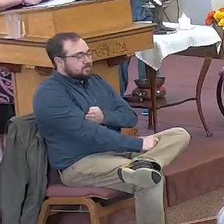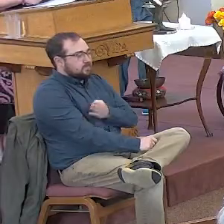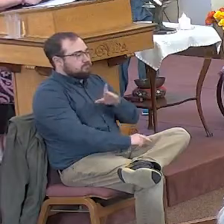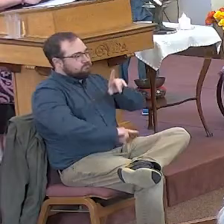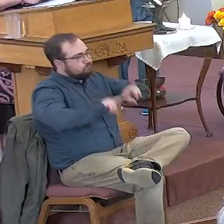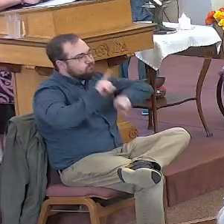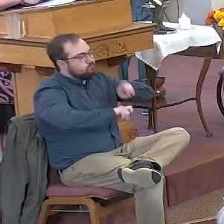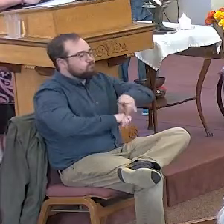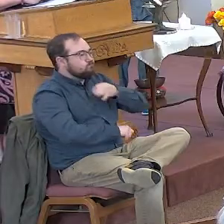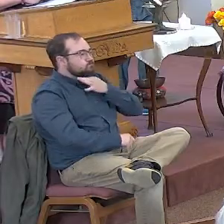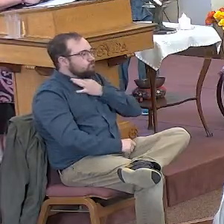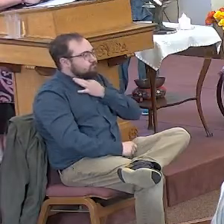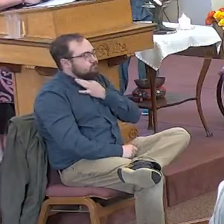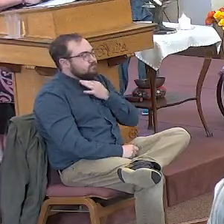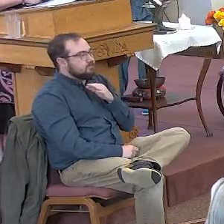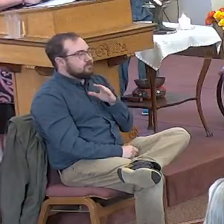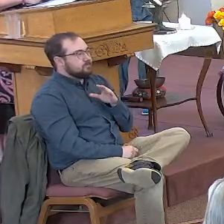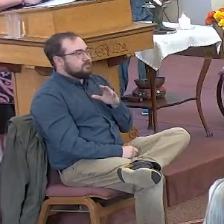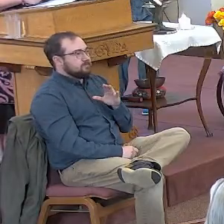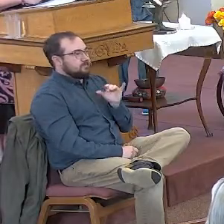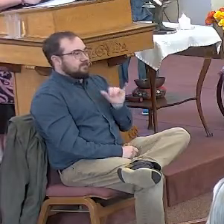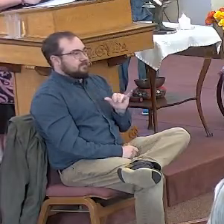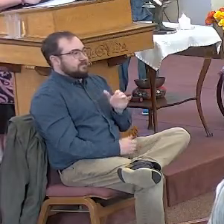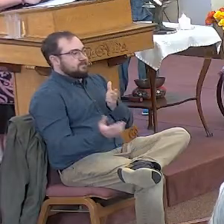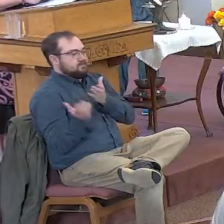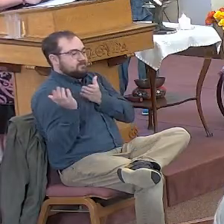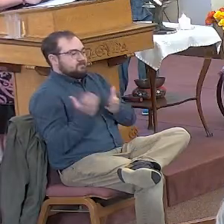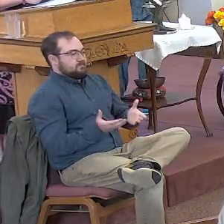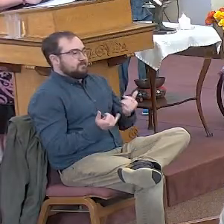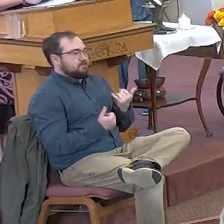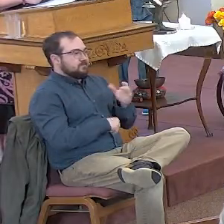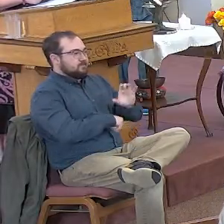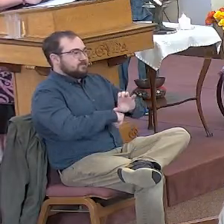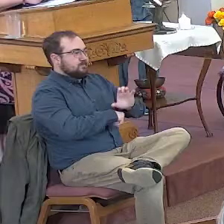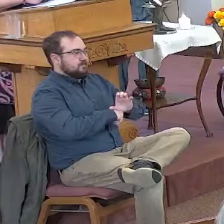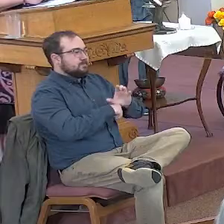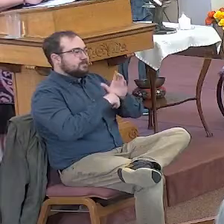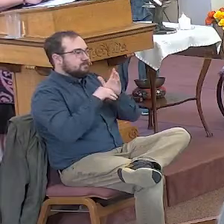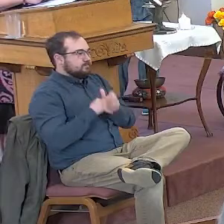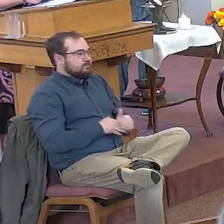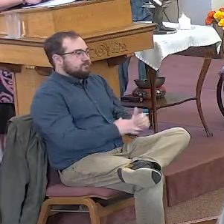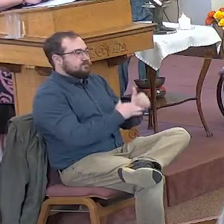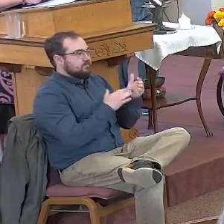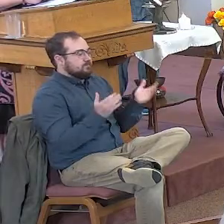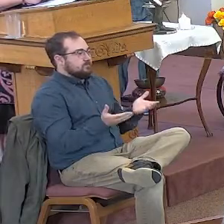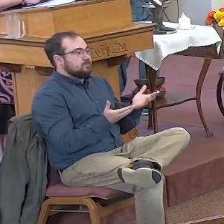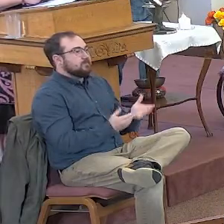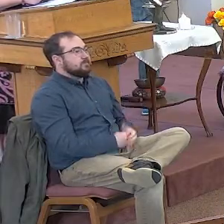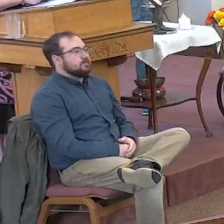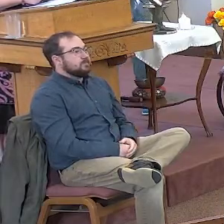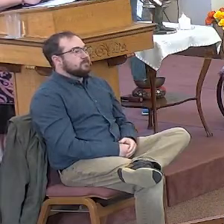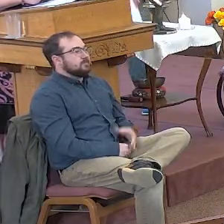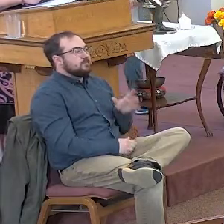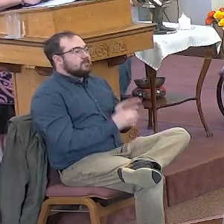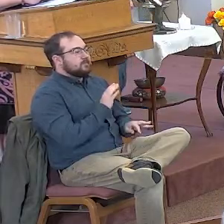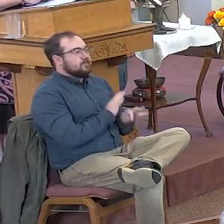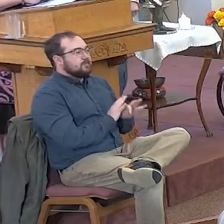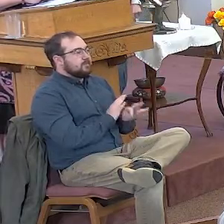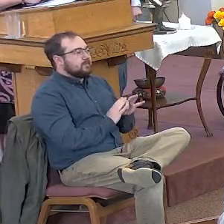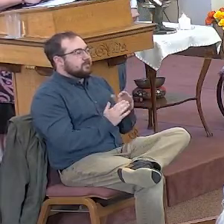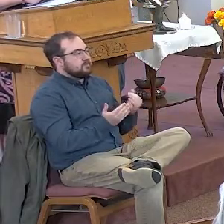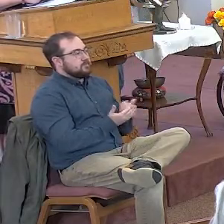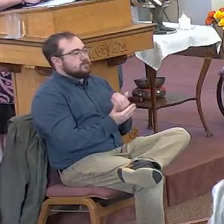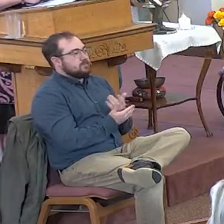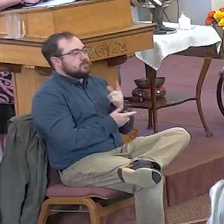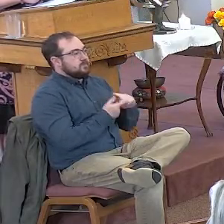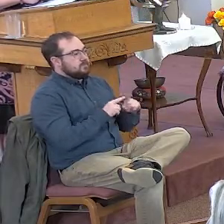and curiosity are what carry the light of this congregation forward. May you find new friends here,